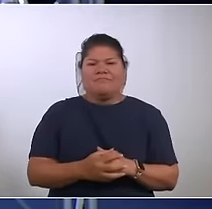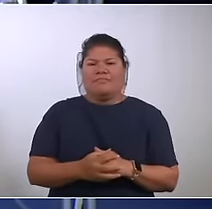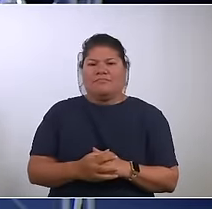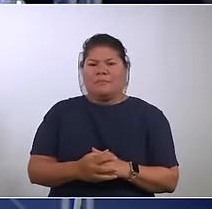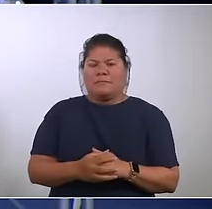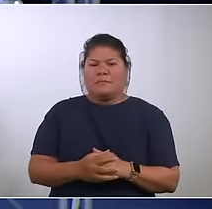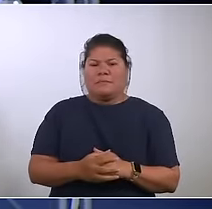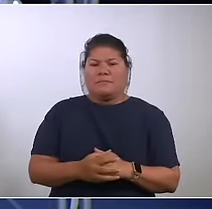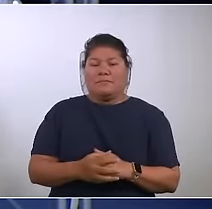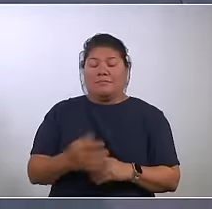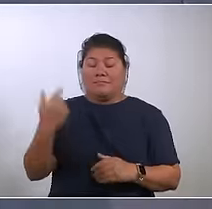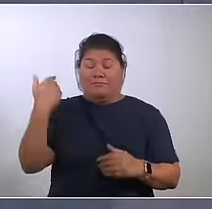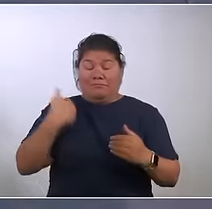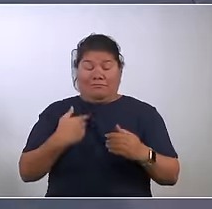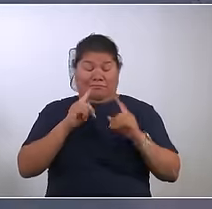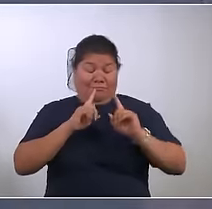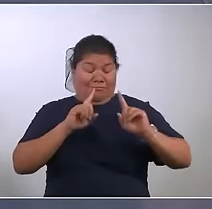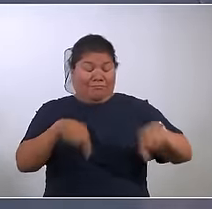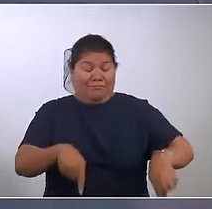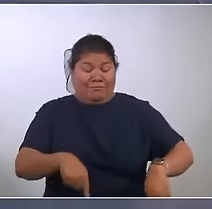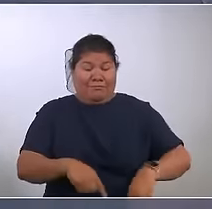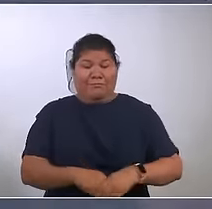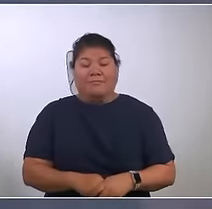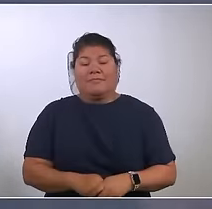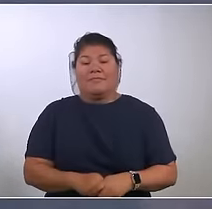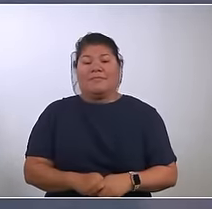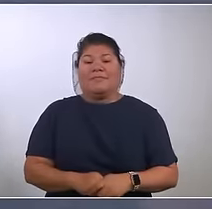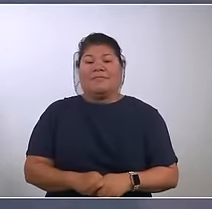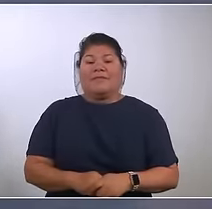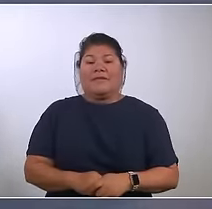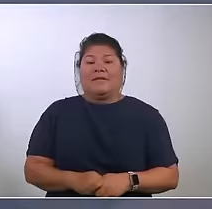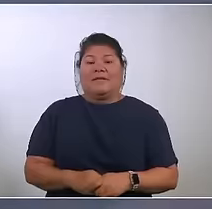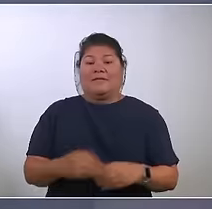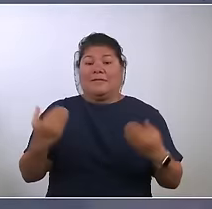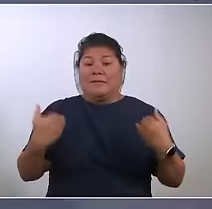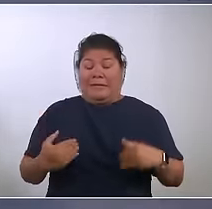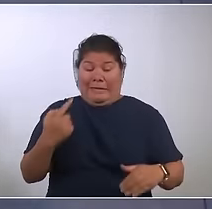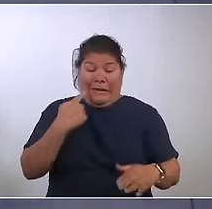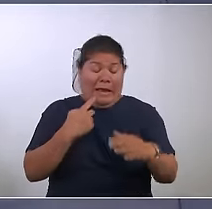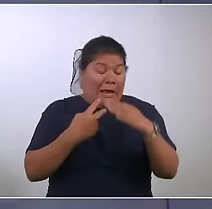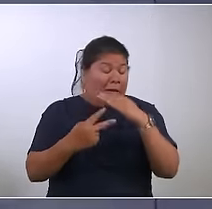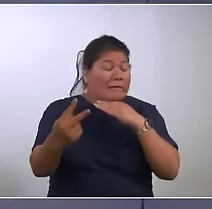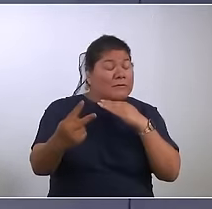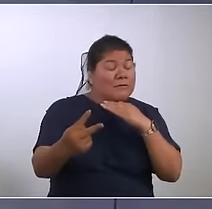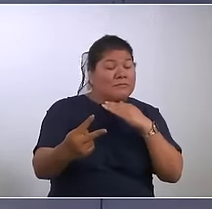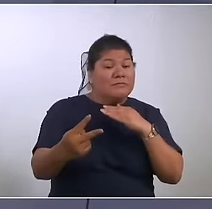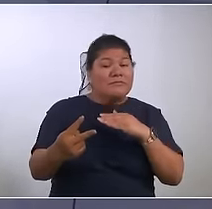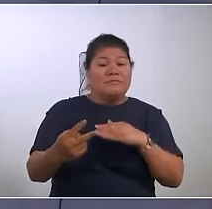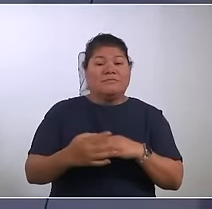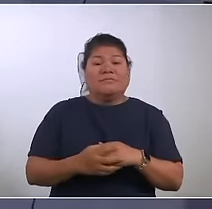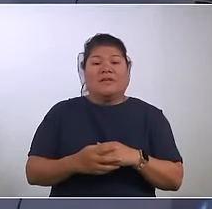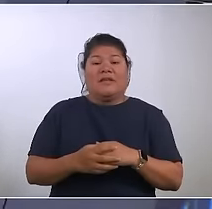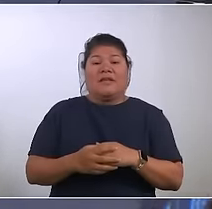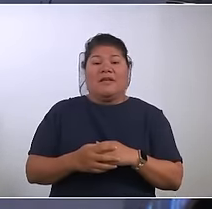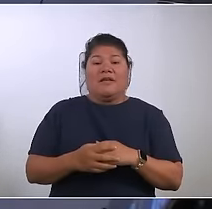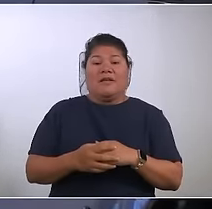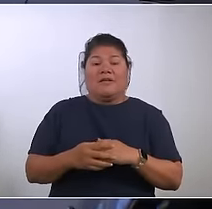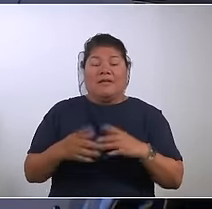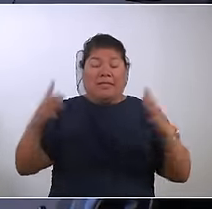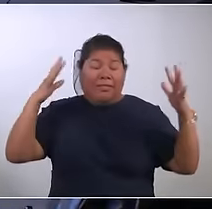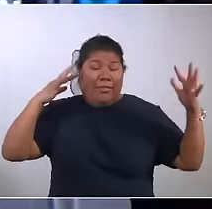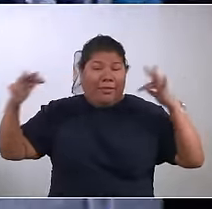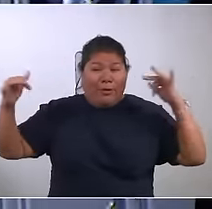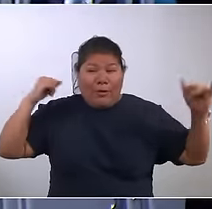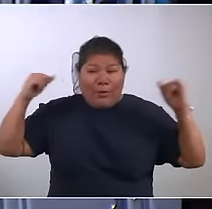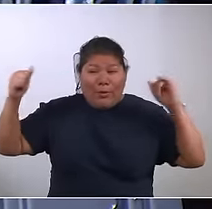profetizo. As I was commanded. Y fui mandado. And as I prophesy. Y mientras profeticé. There was a